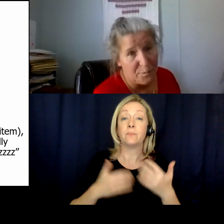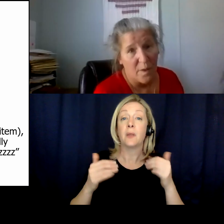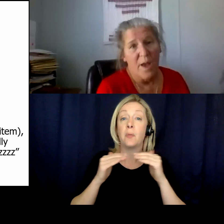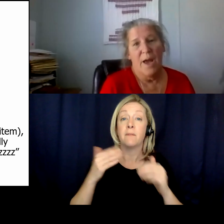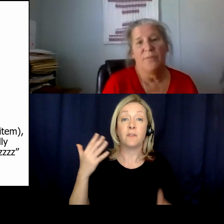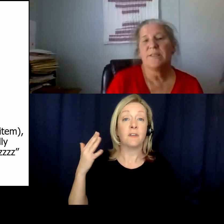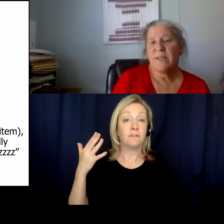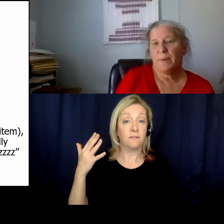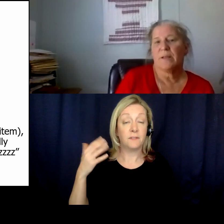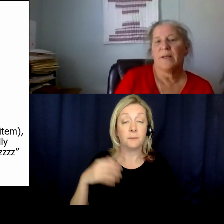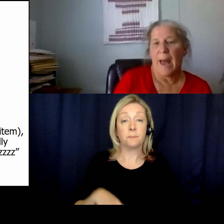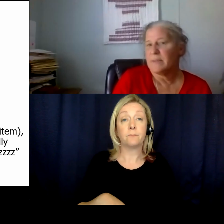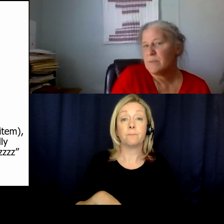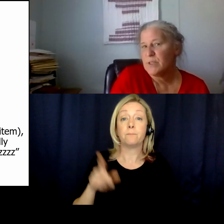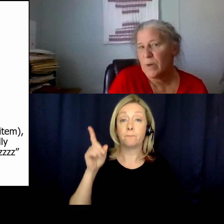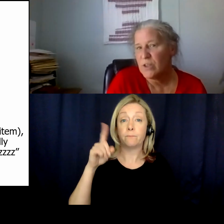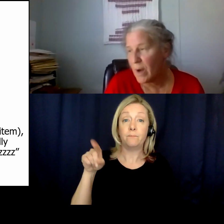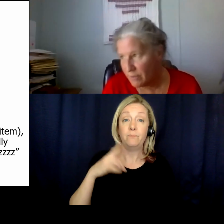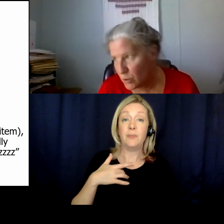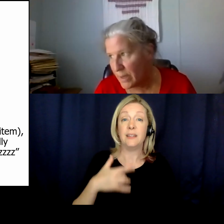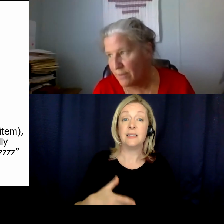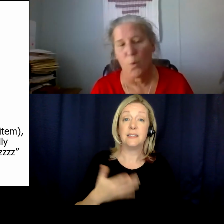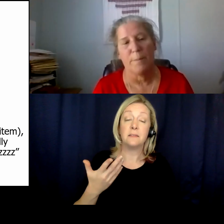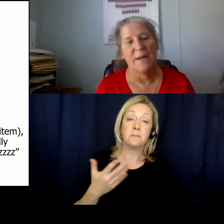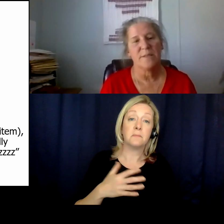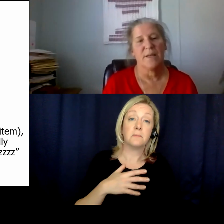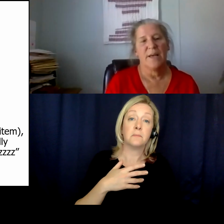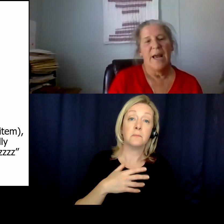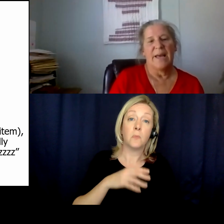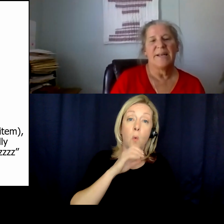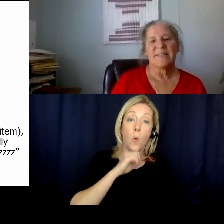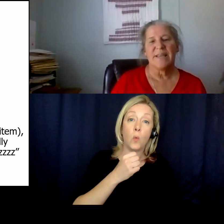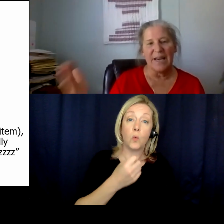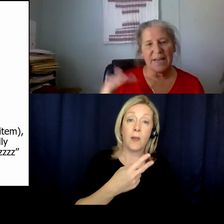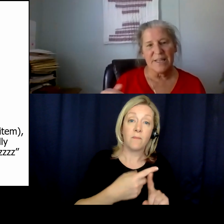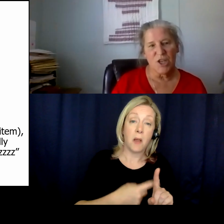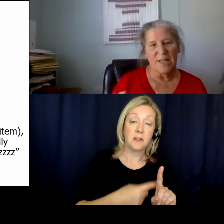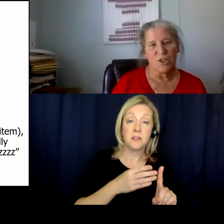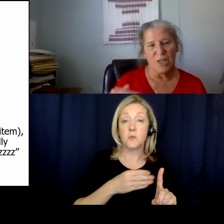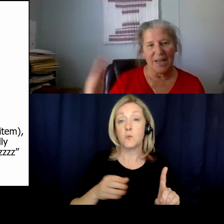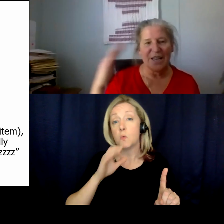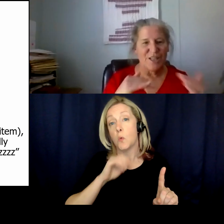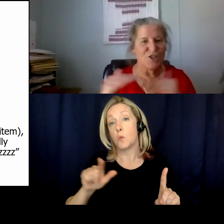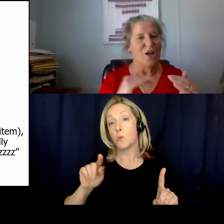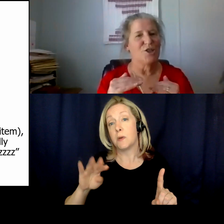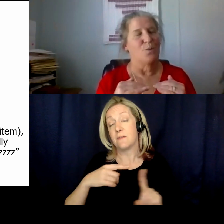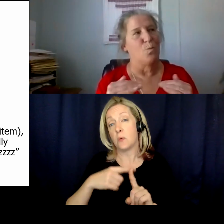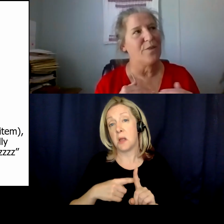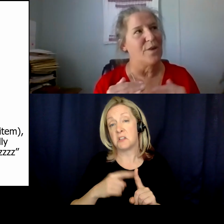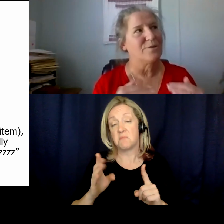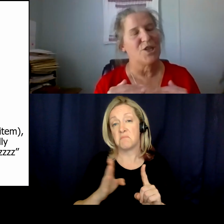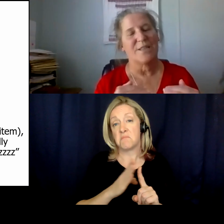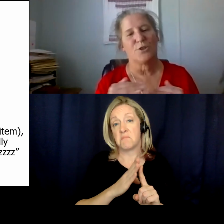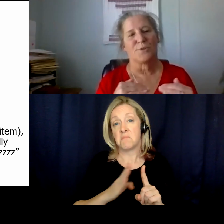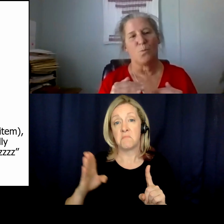now. And this typically happens between 12 and 24 months. And it's in conjunction